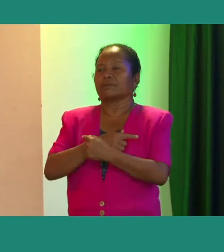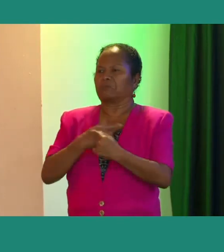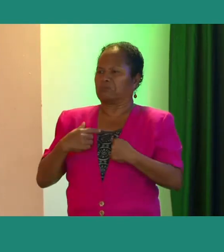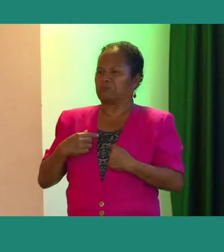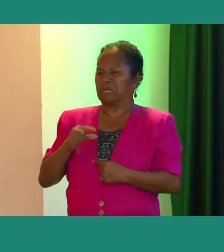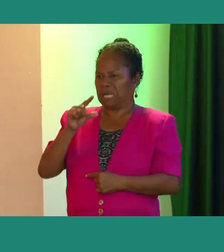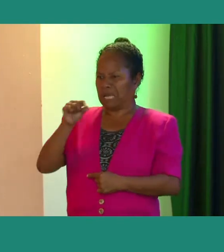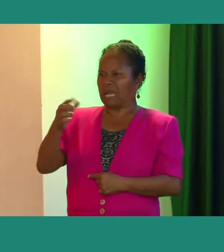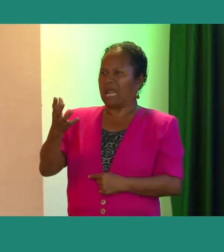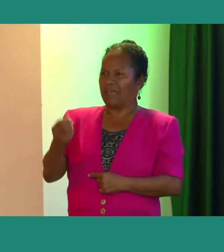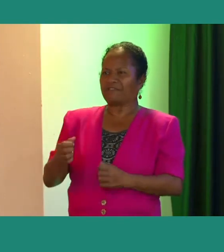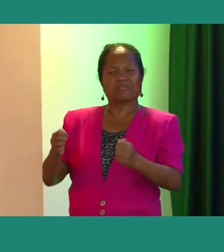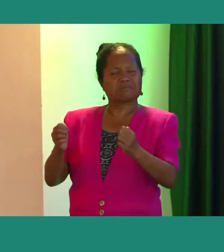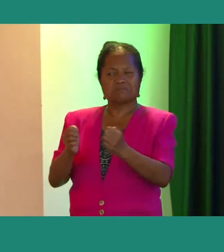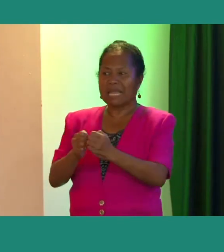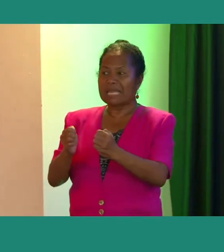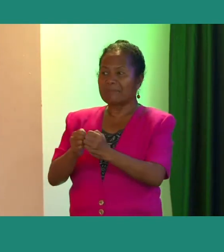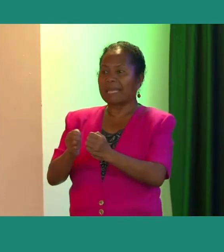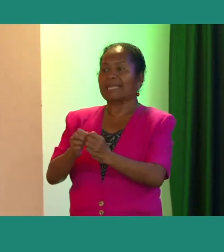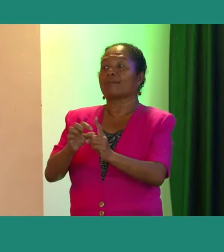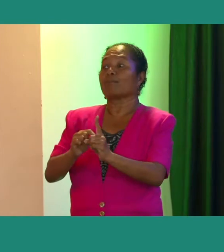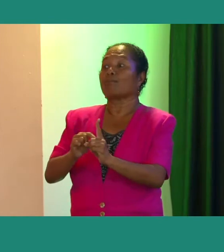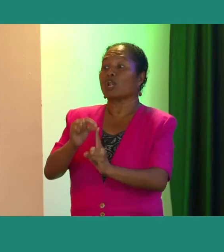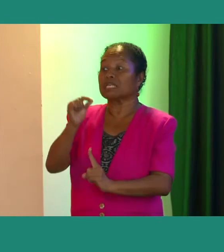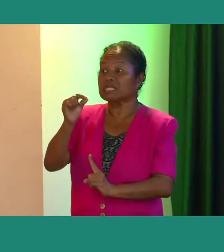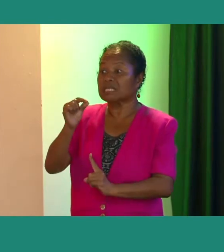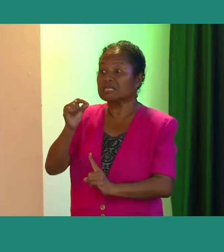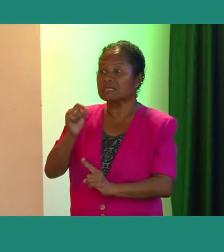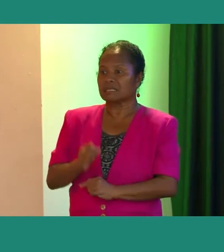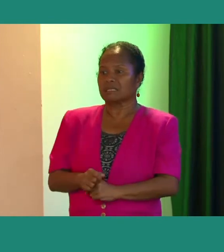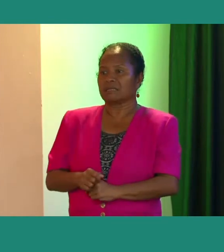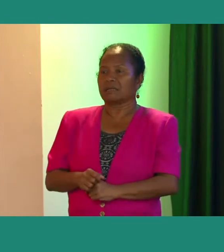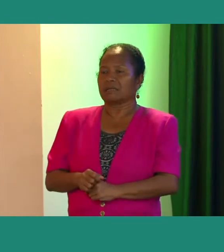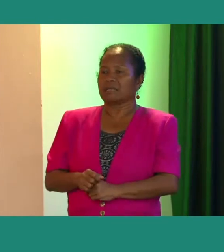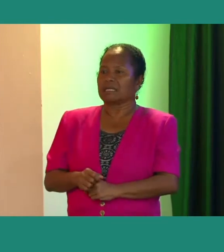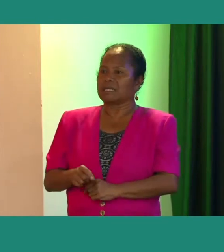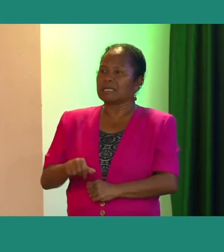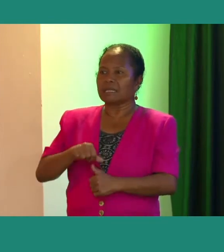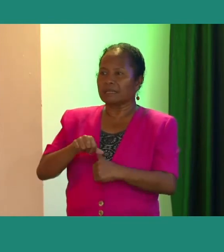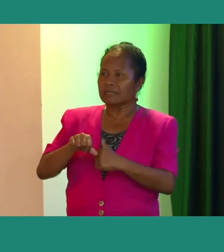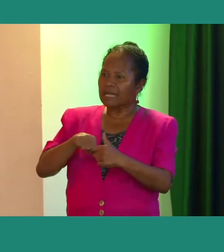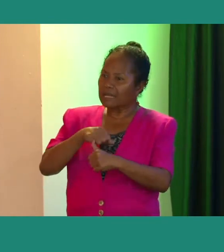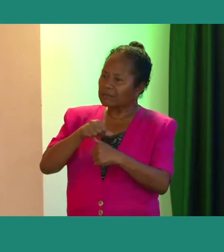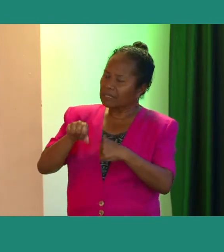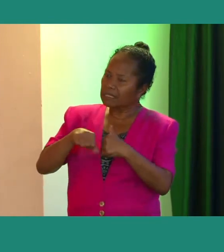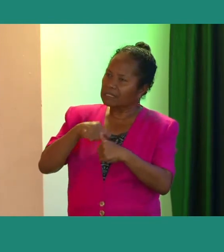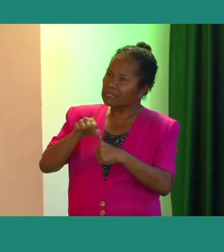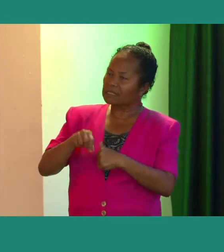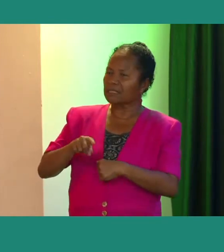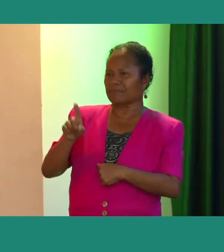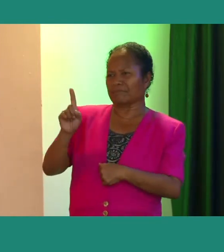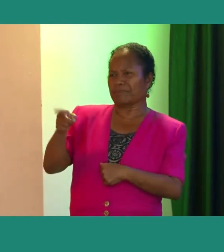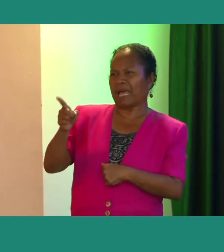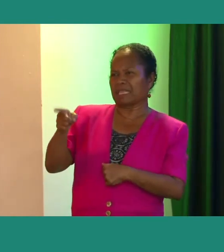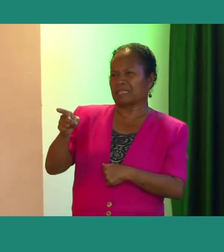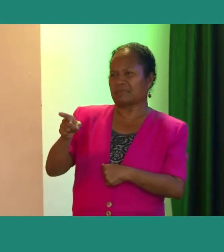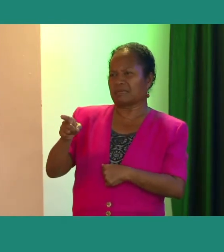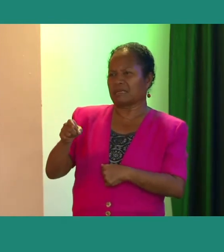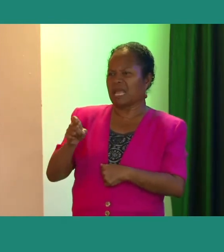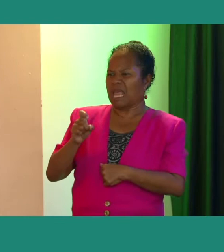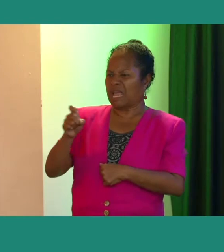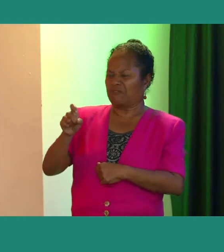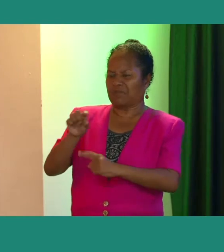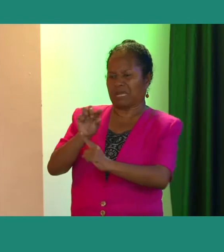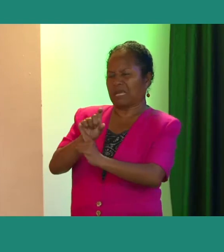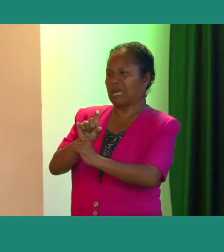policies and strategies as we want in an organisation, but if the organisational culture doesn't support it,